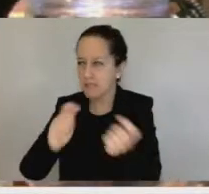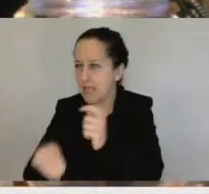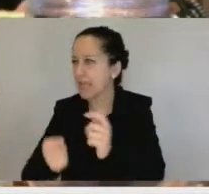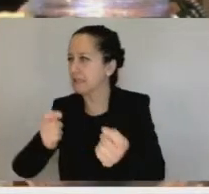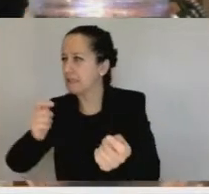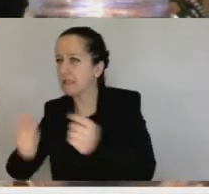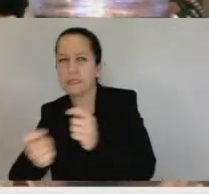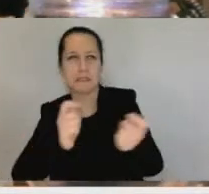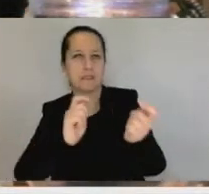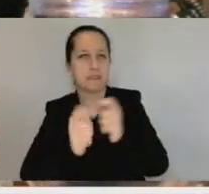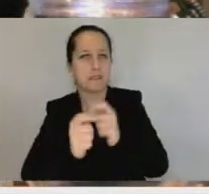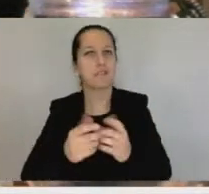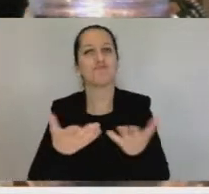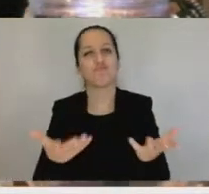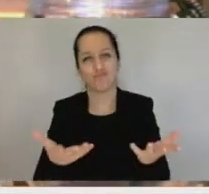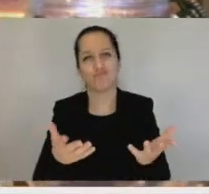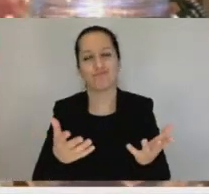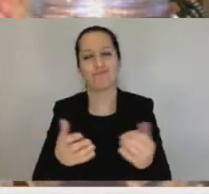um,